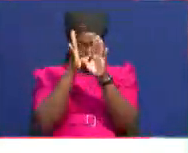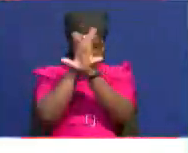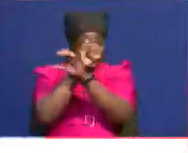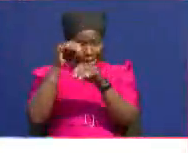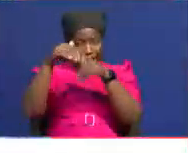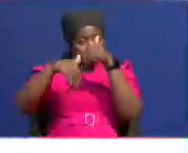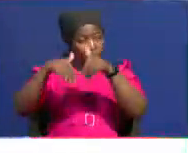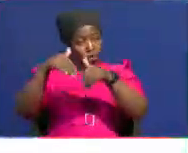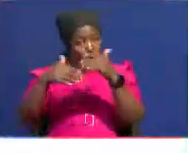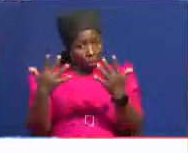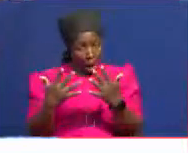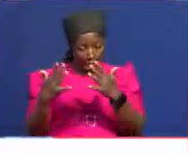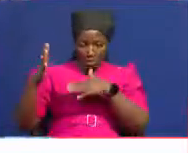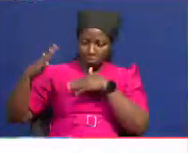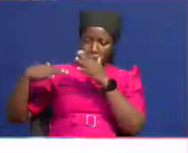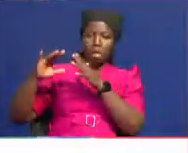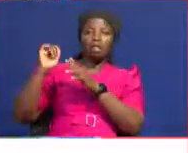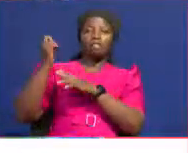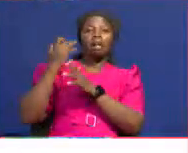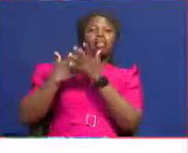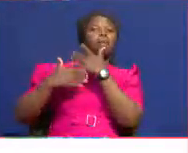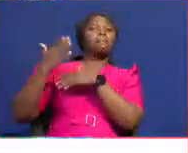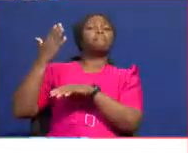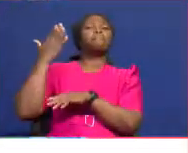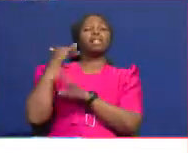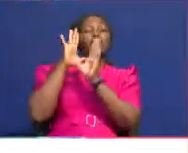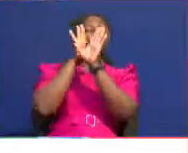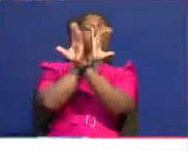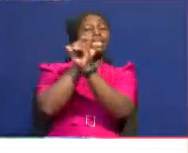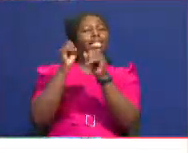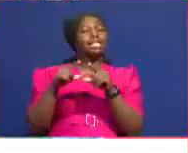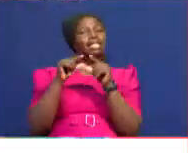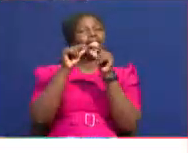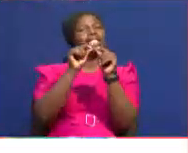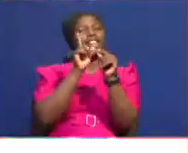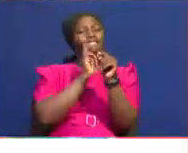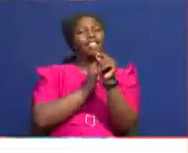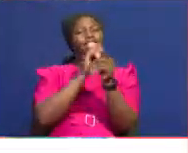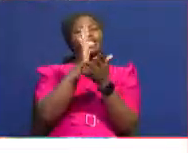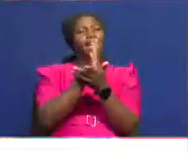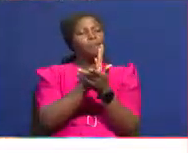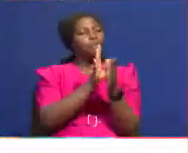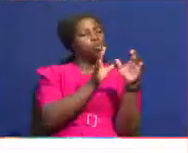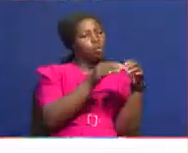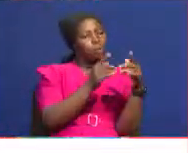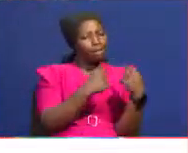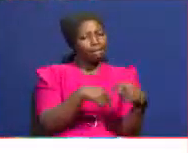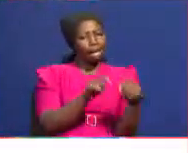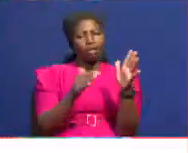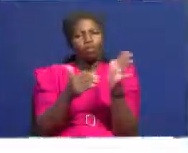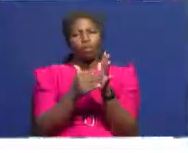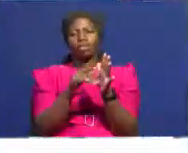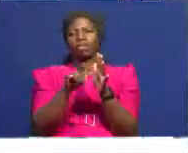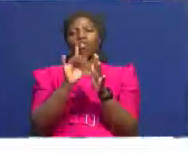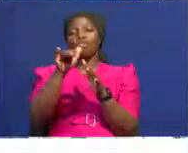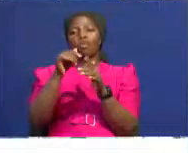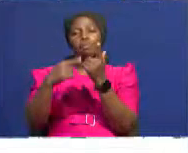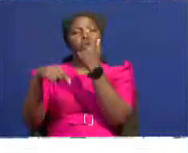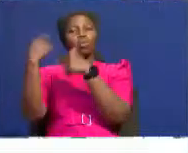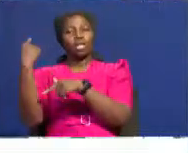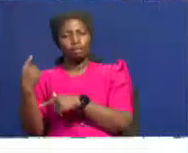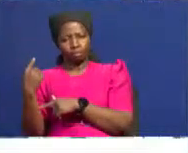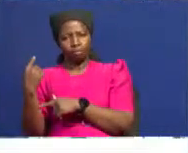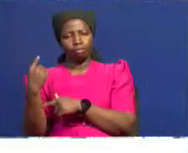Bombers of Kenya. In the past, the head of state had alleged attempts by some quarters to deny him victory.